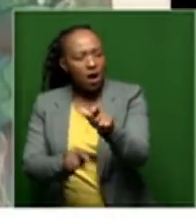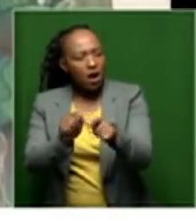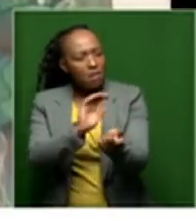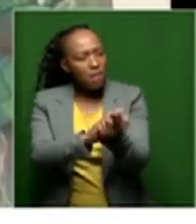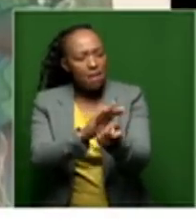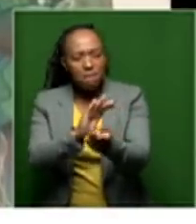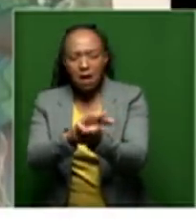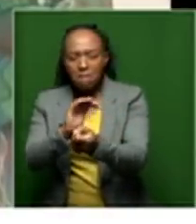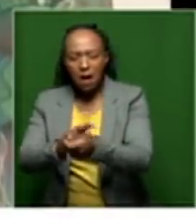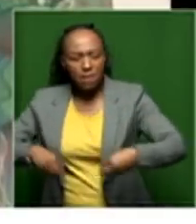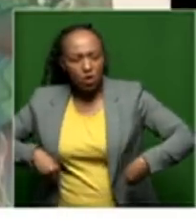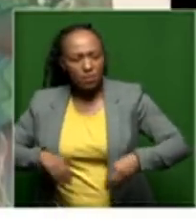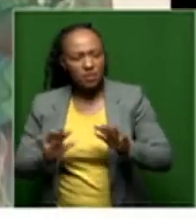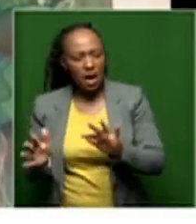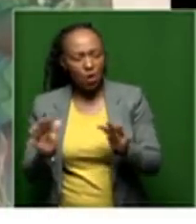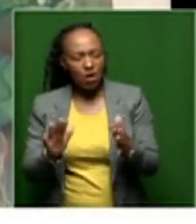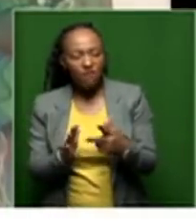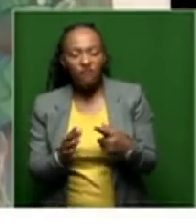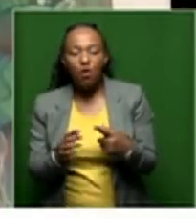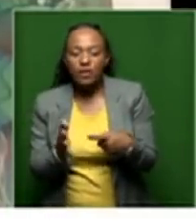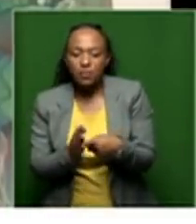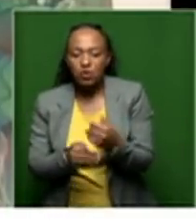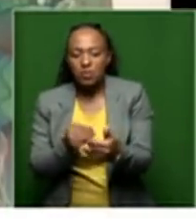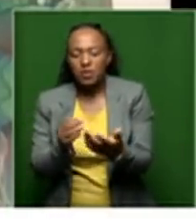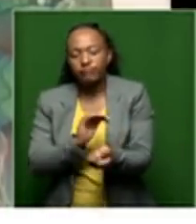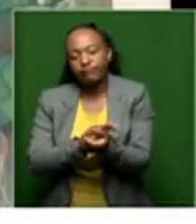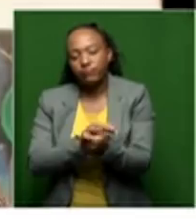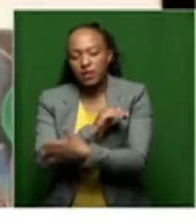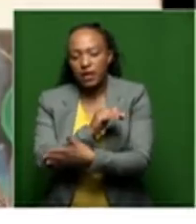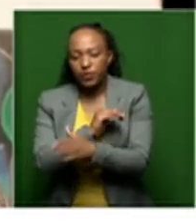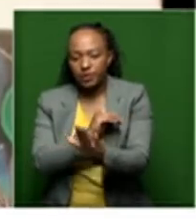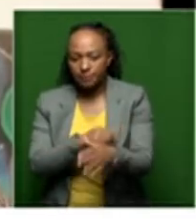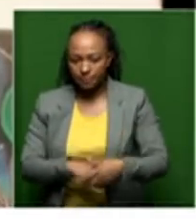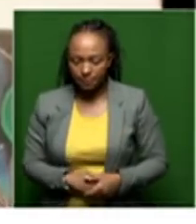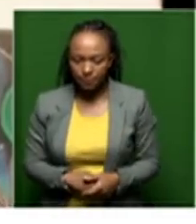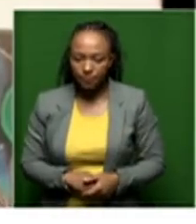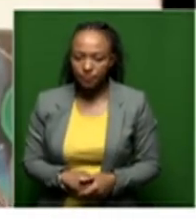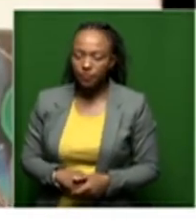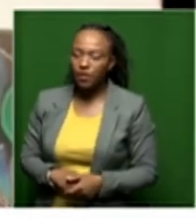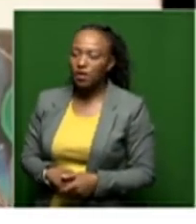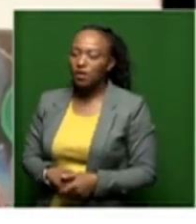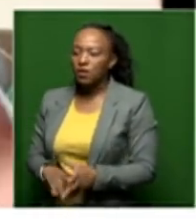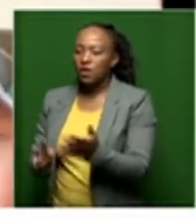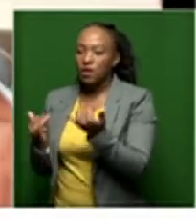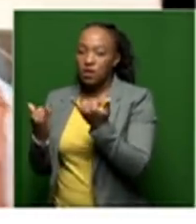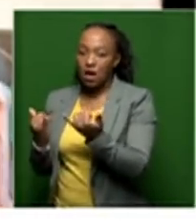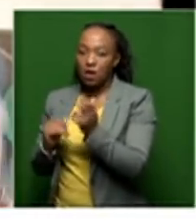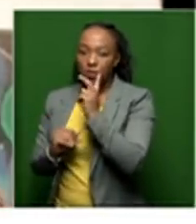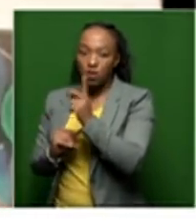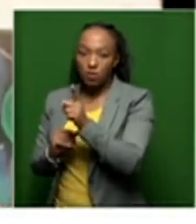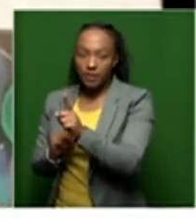the integrity of procurement processes in the country. Yeah. Now, I mean, we look at these kind